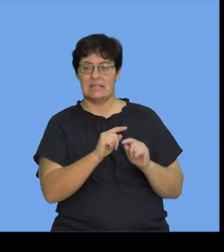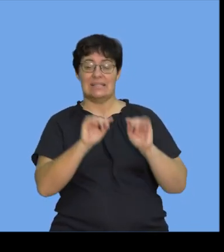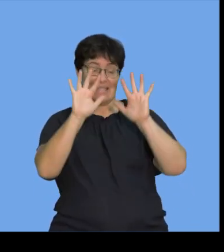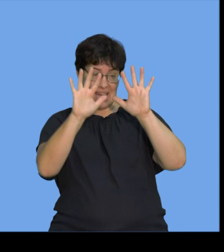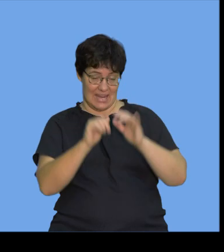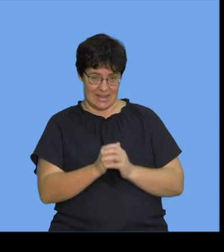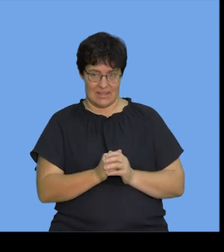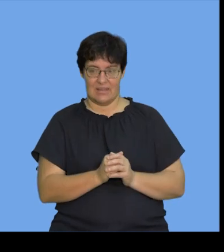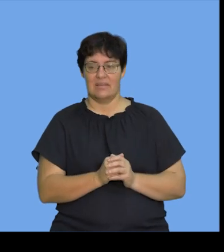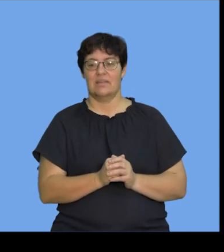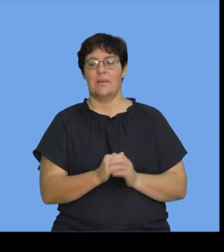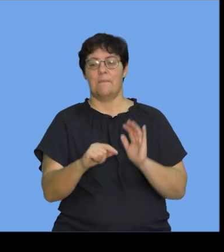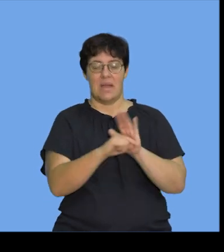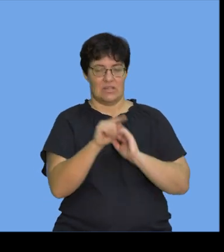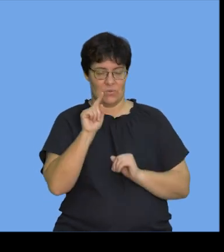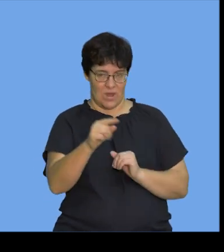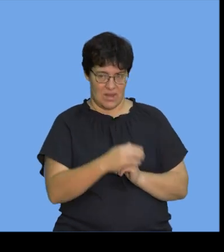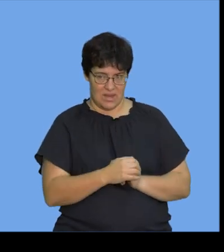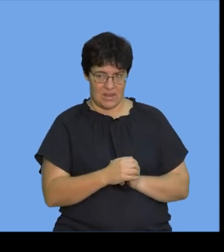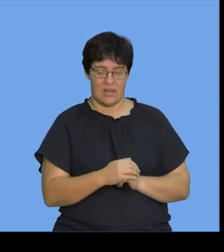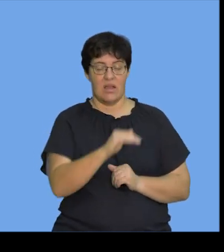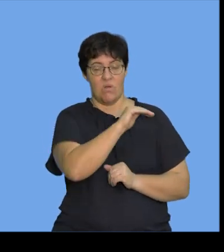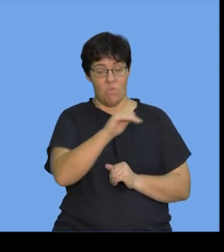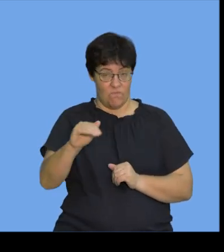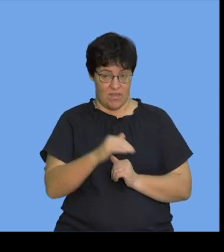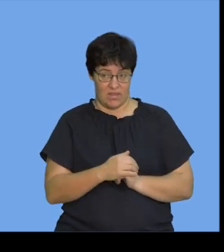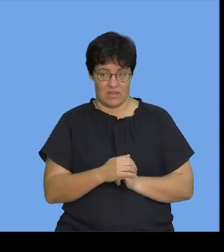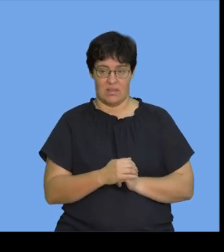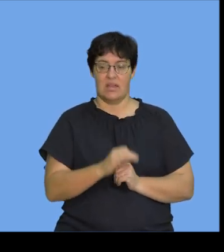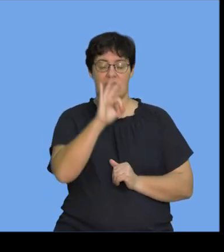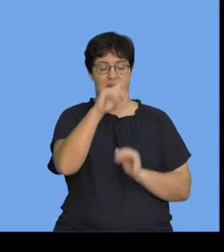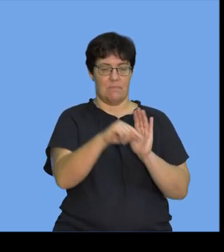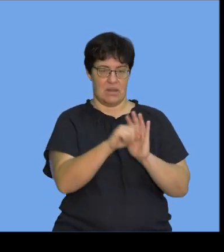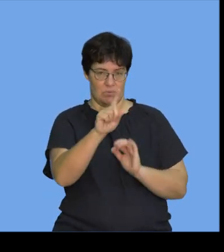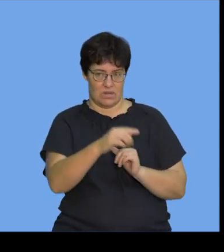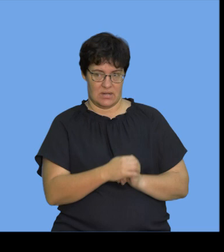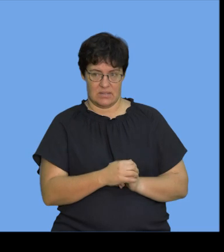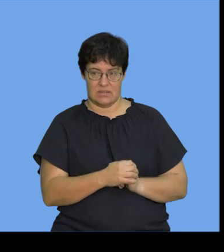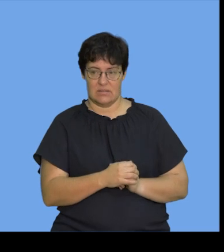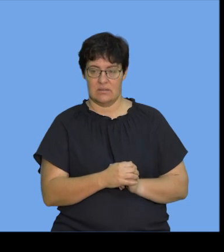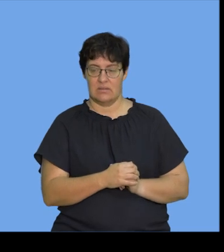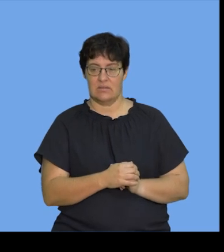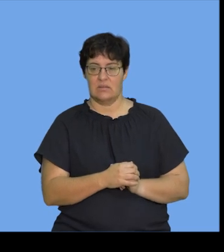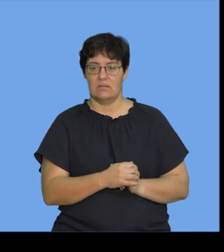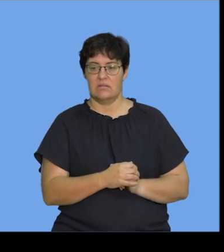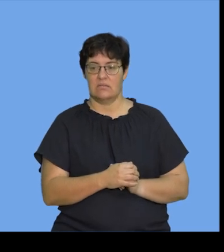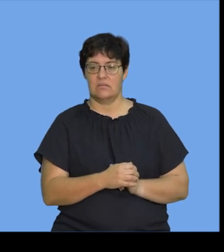10, then minus 1 over 3 minus 1. And you can then go straight